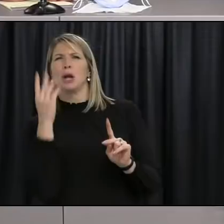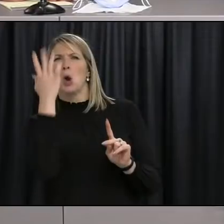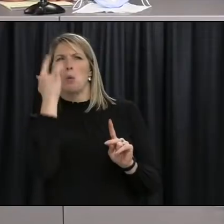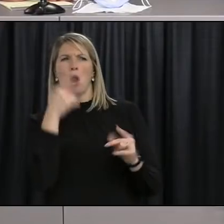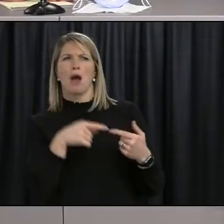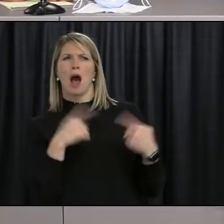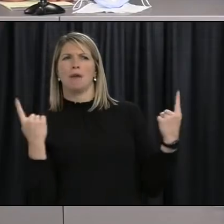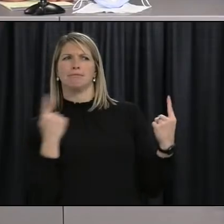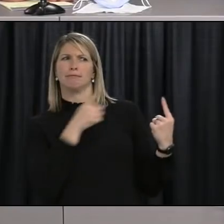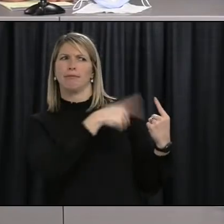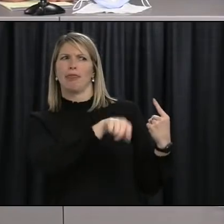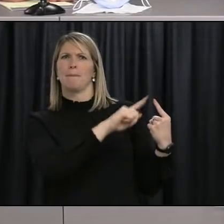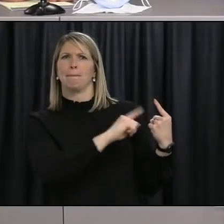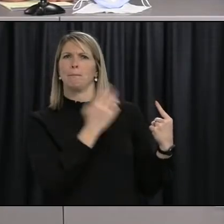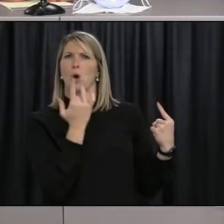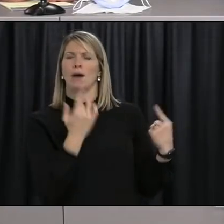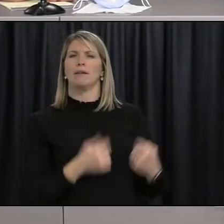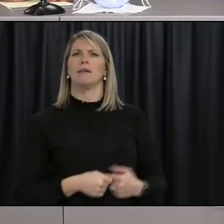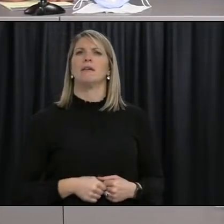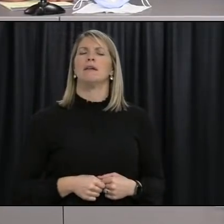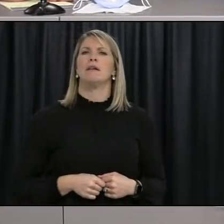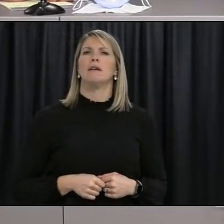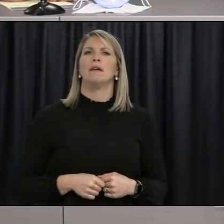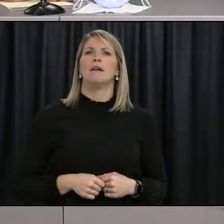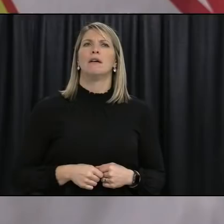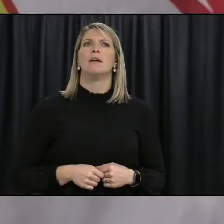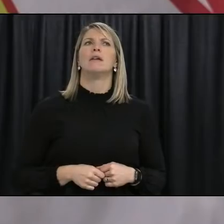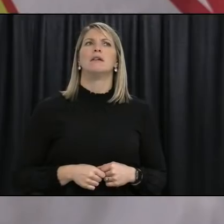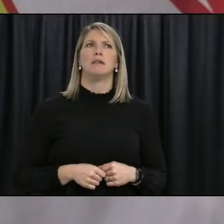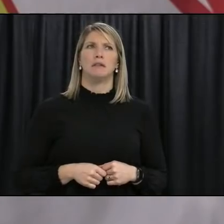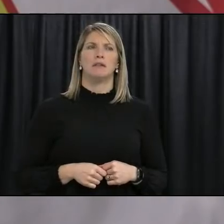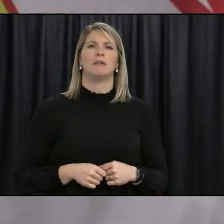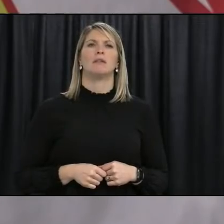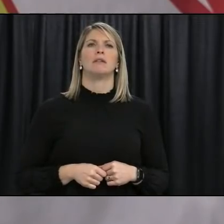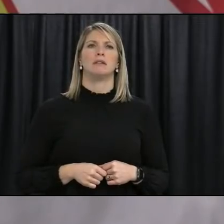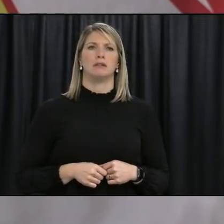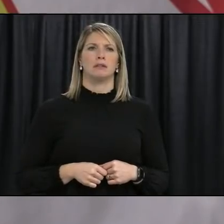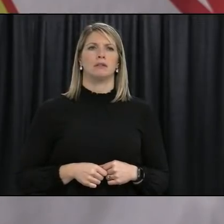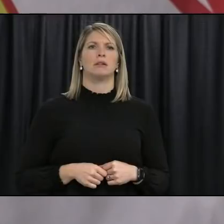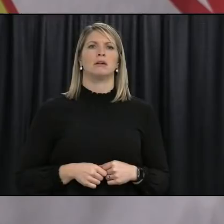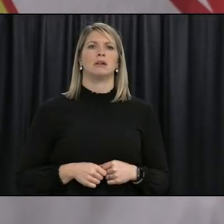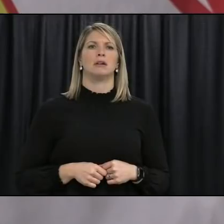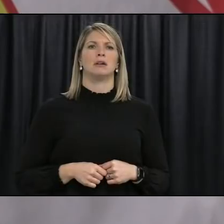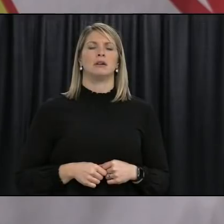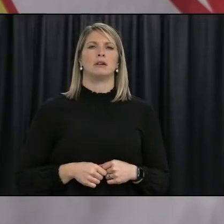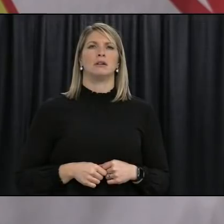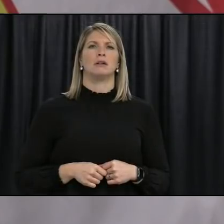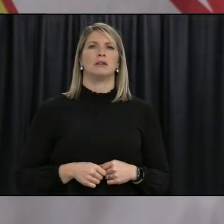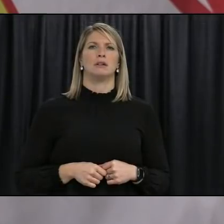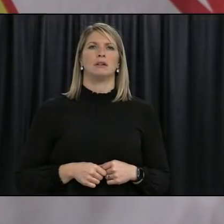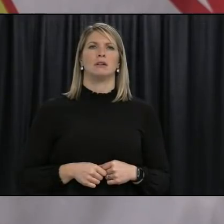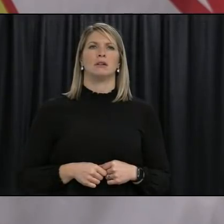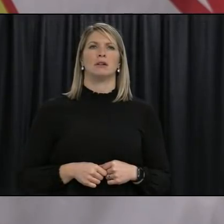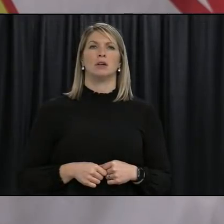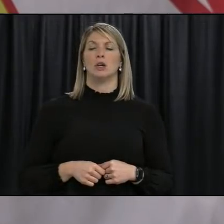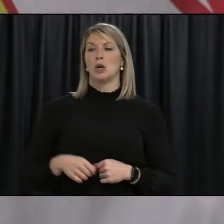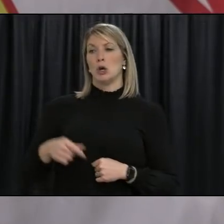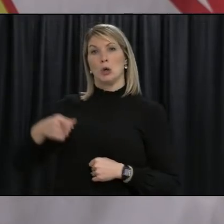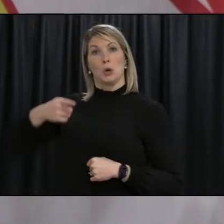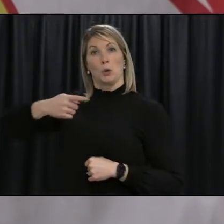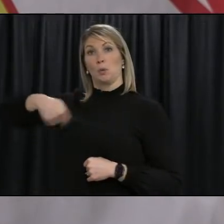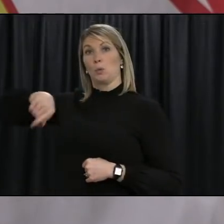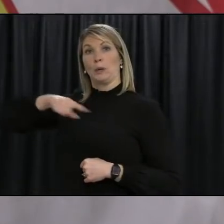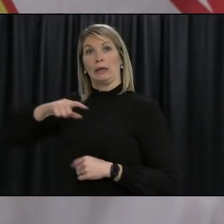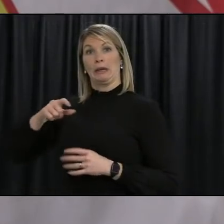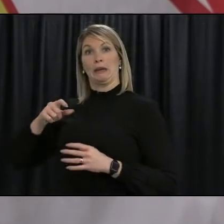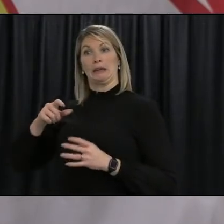this? So we had not made those changes. The other